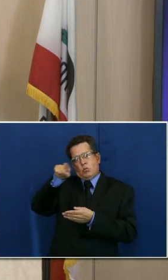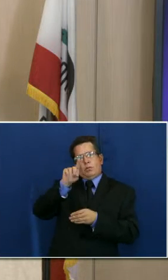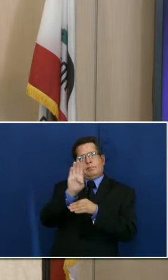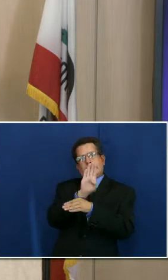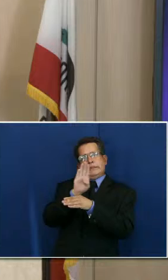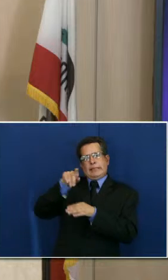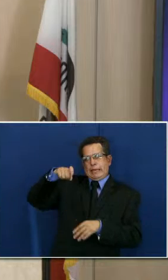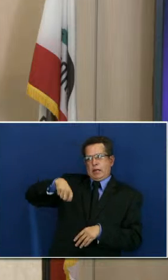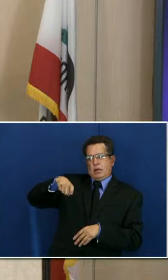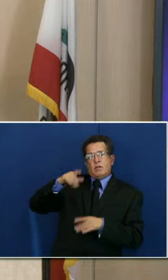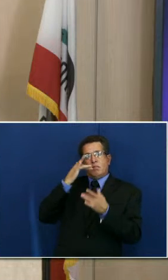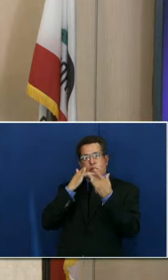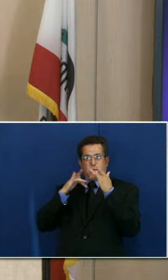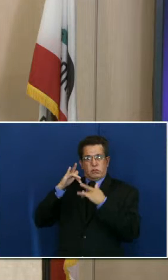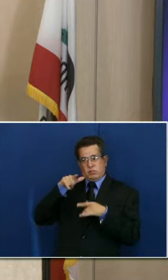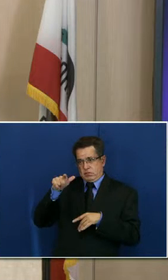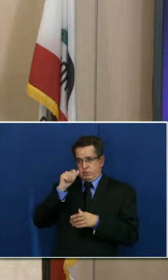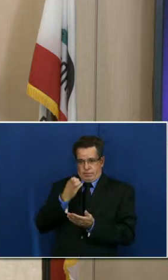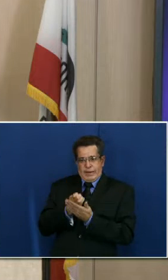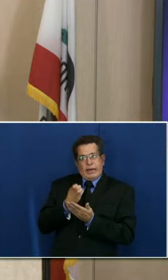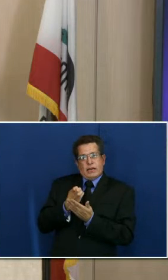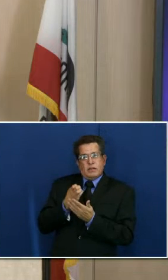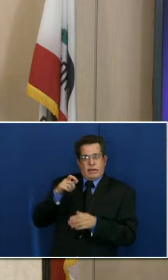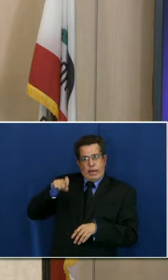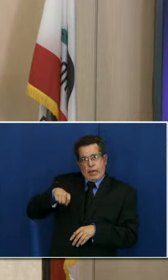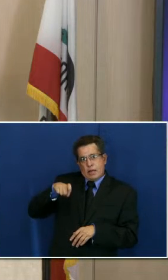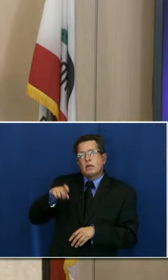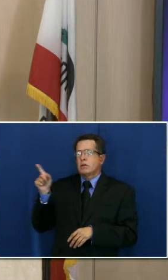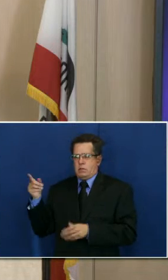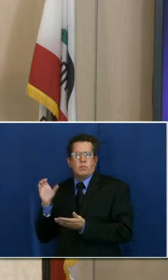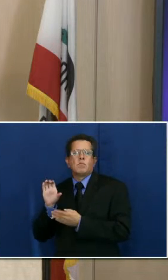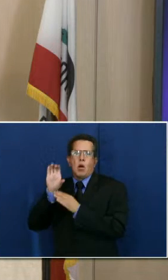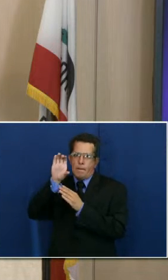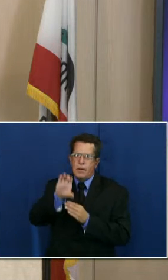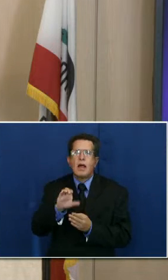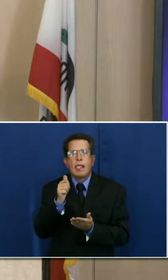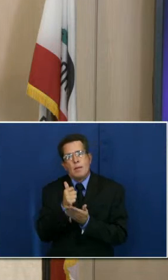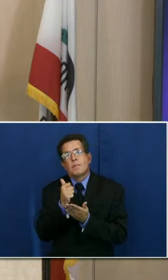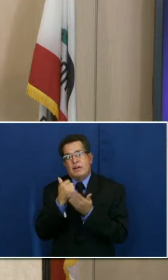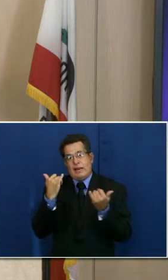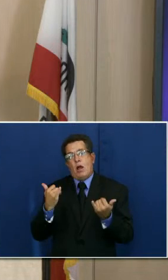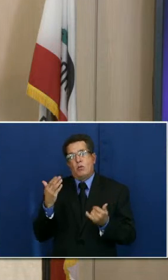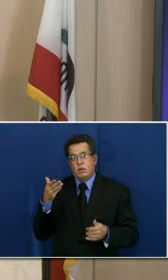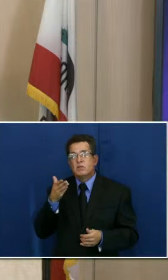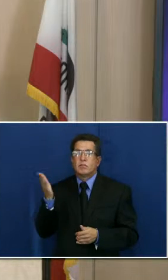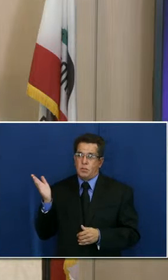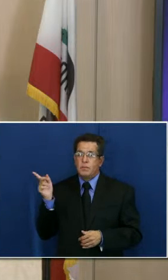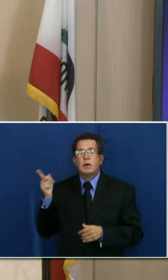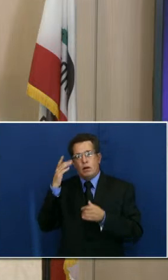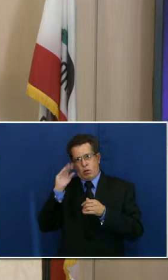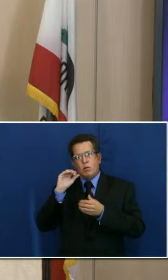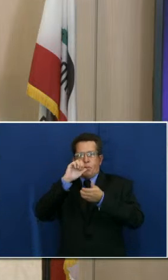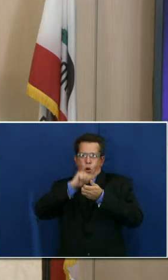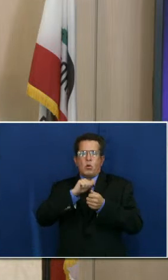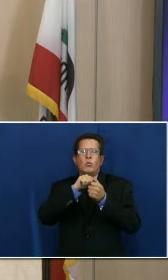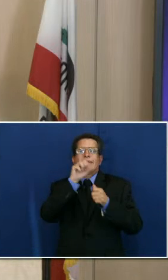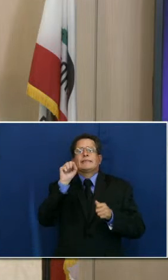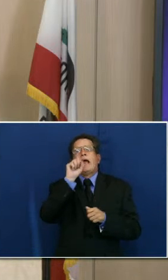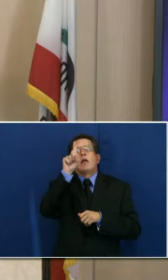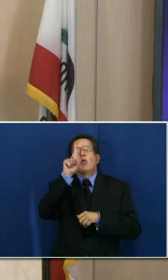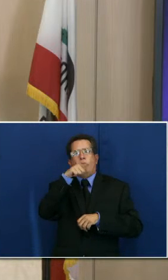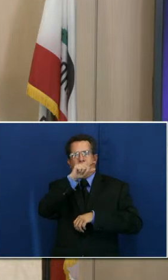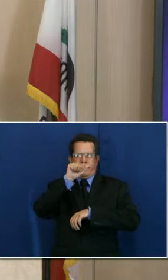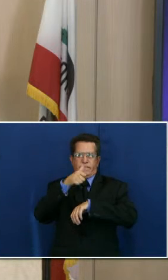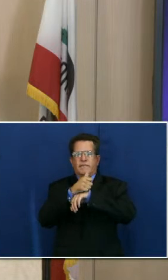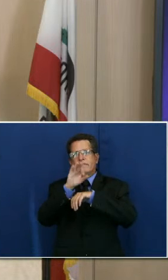and nonprofits that have been suffering economic losses from the pandemic. We are also partnering with the San Diego Foundation on this